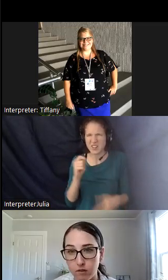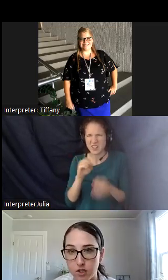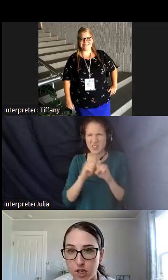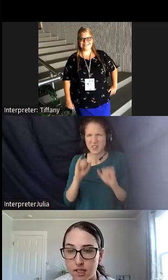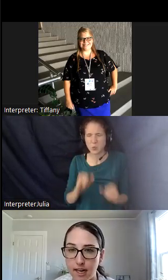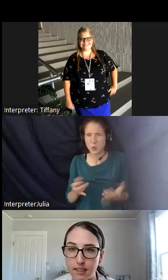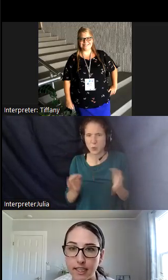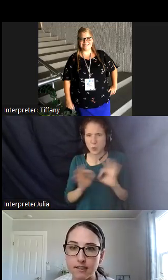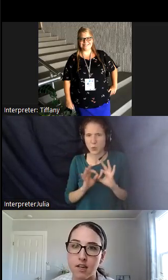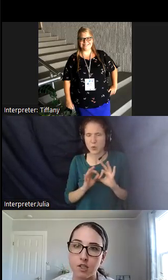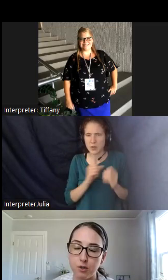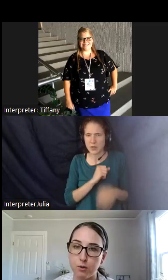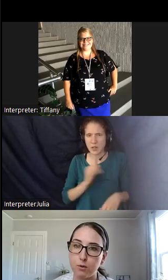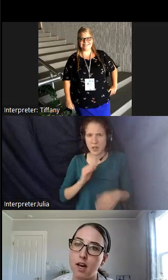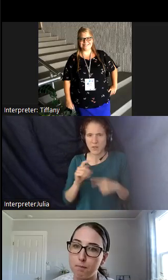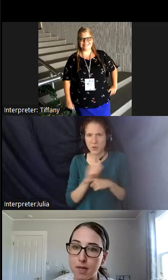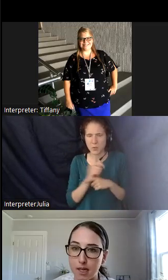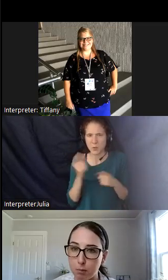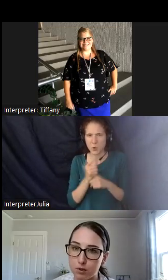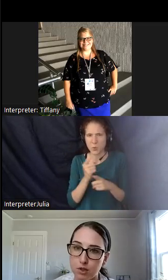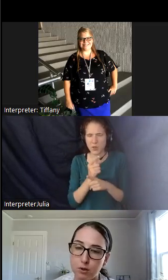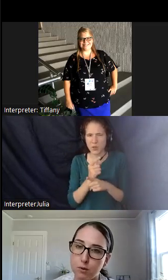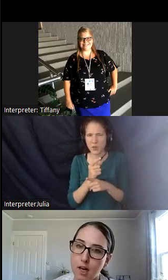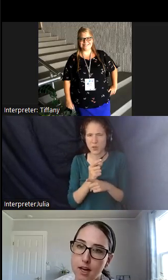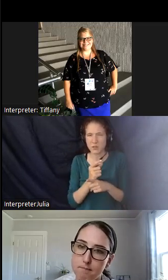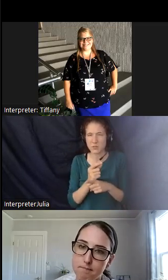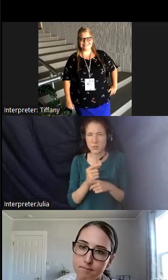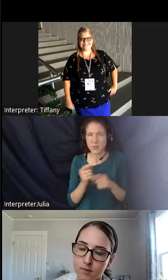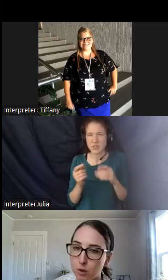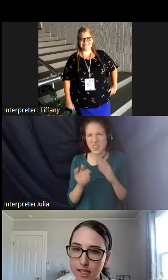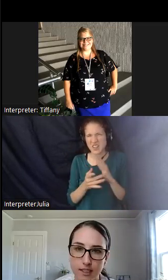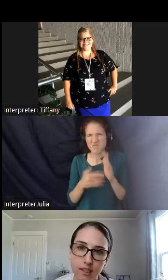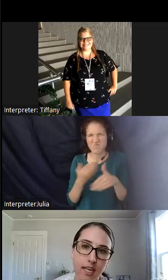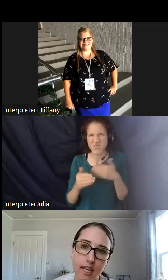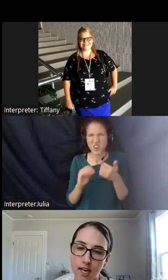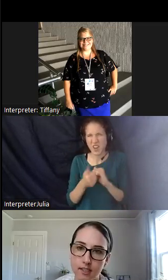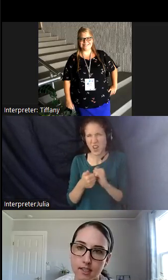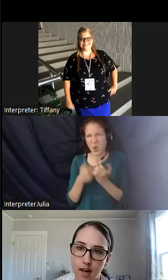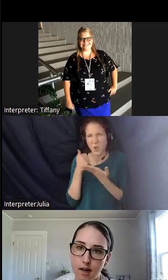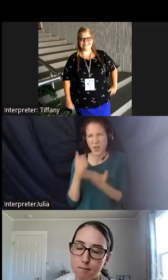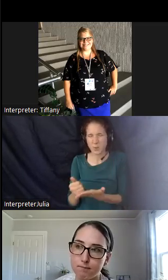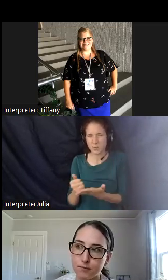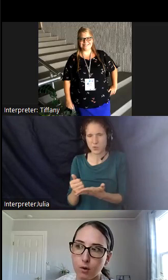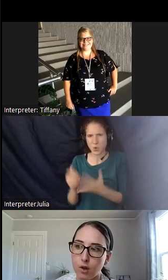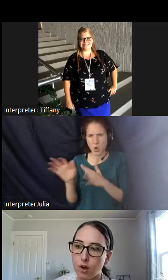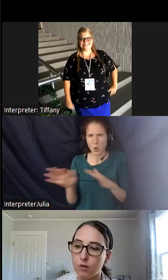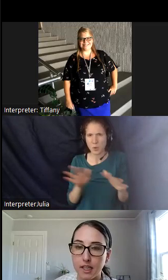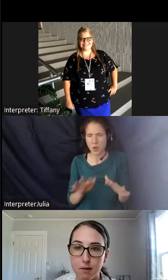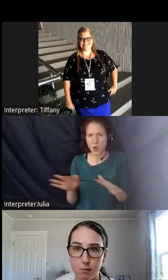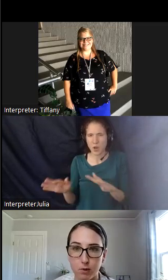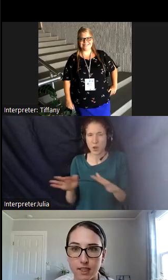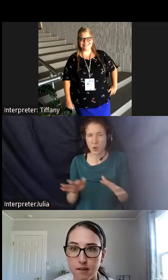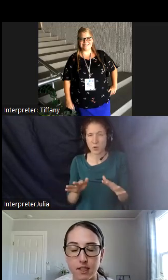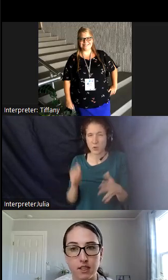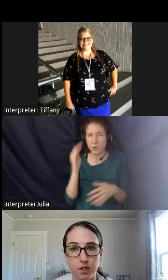appropriate intervention techniques to be able to de-escalate and hopefully